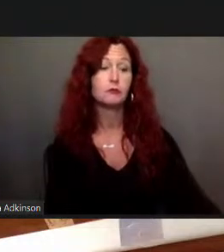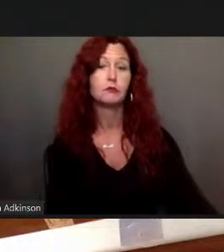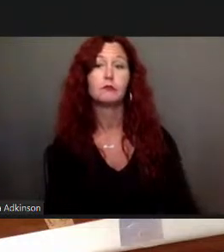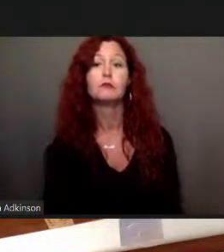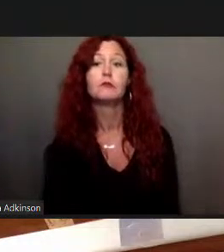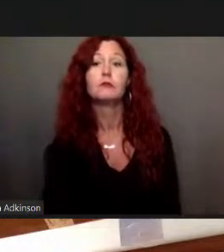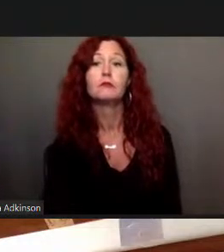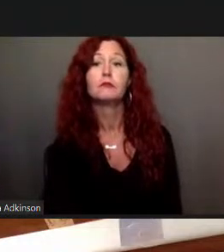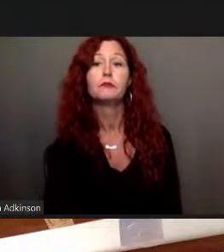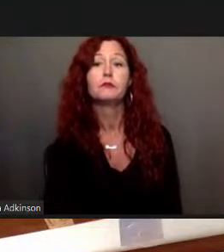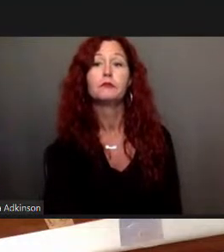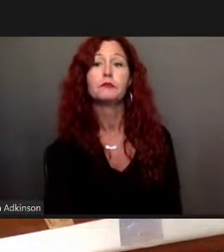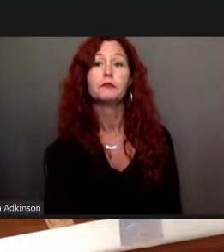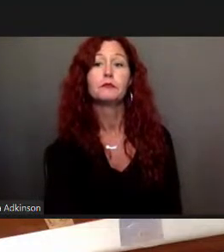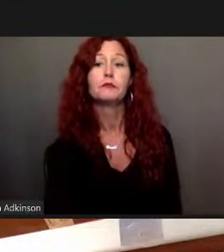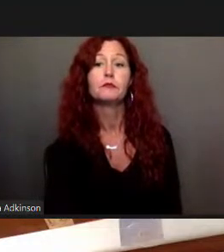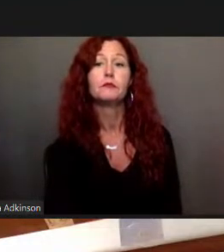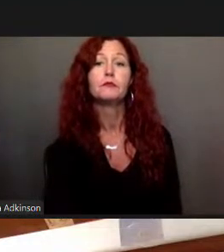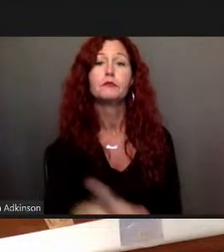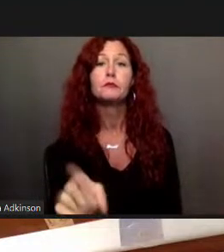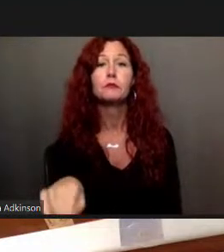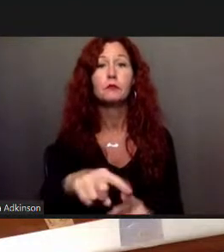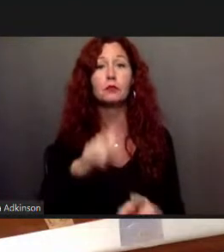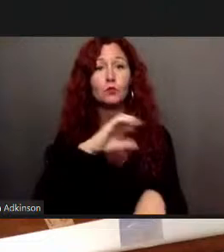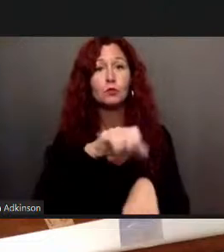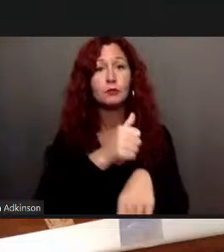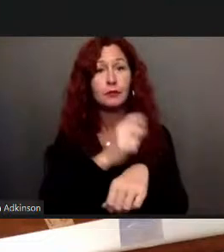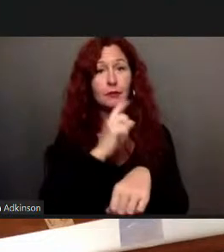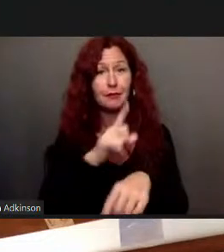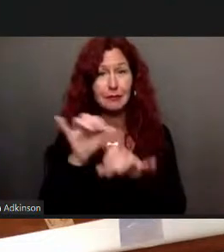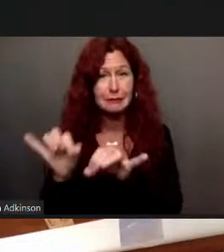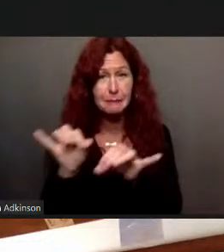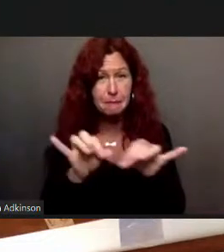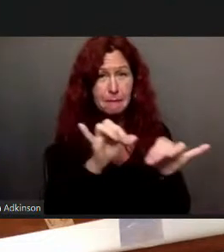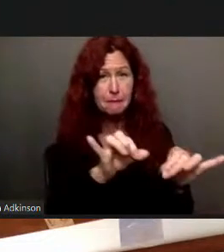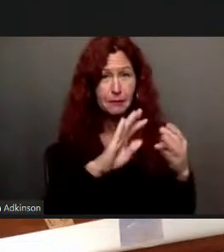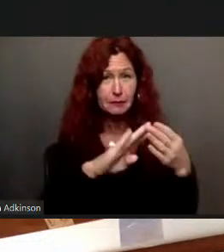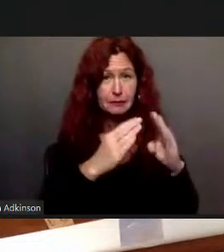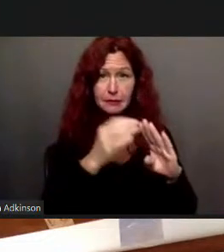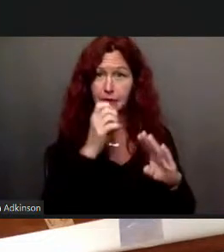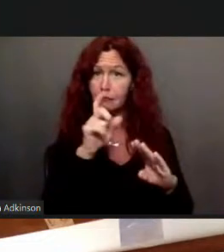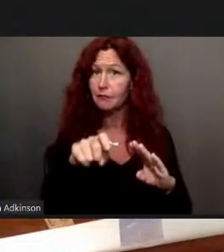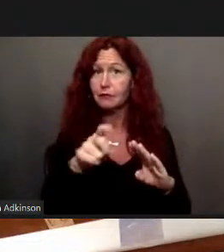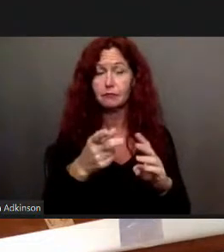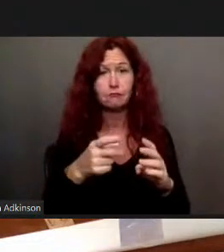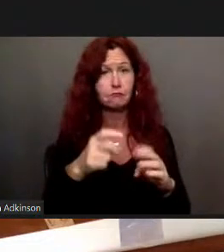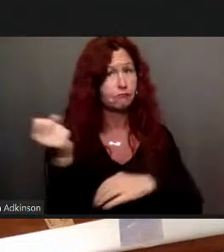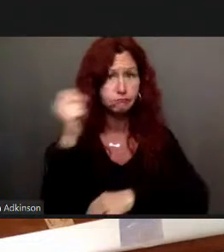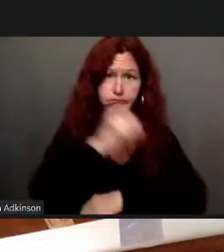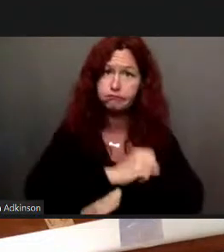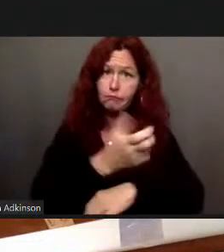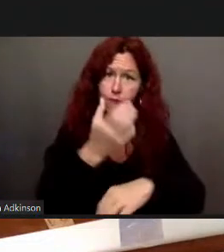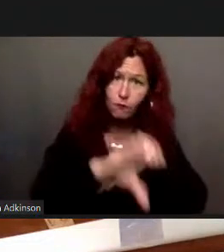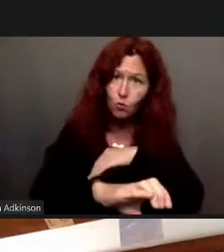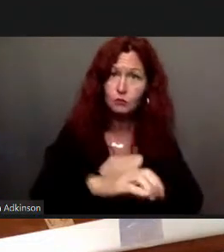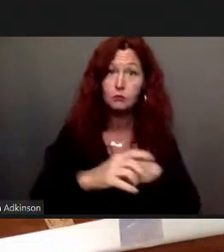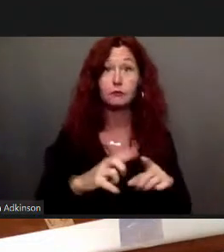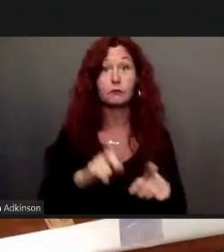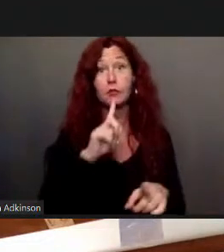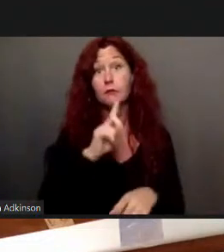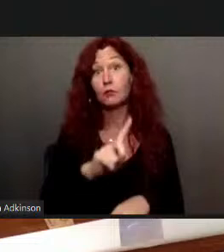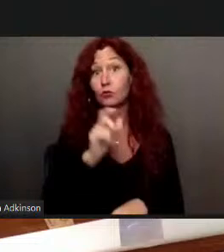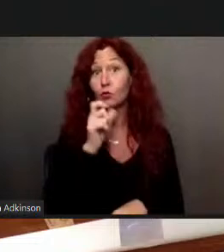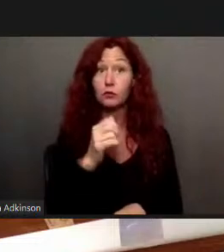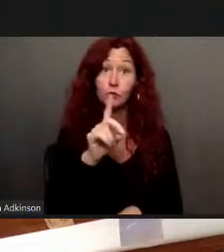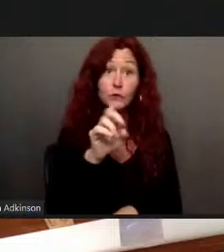cities, we need to shut those party houses down. I'm not sure if we have. I don't know. I'm not sure if we've gone to them. So I'll